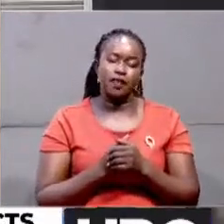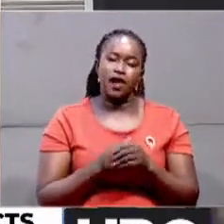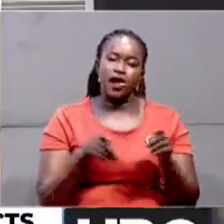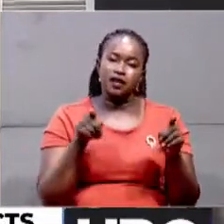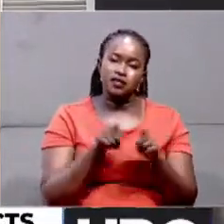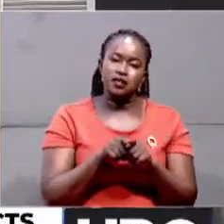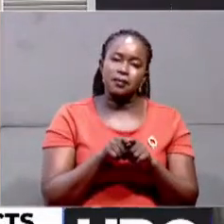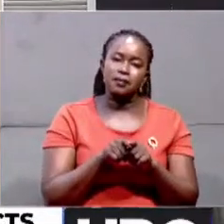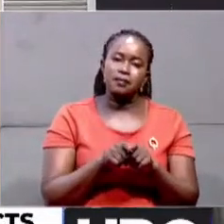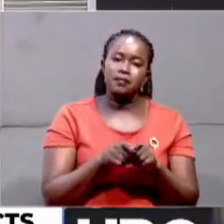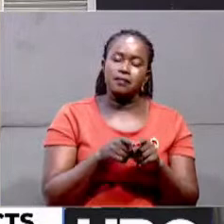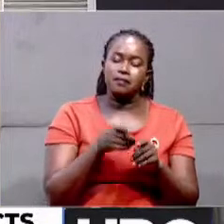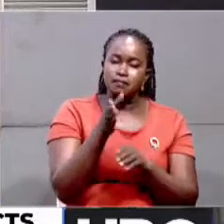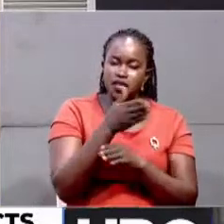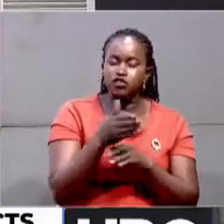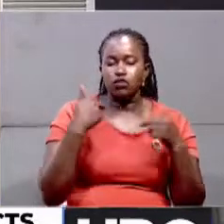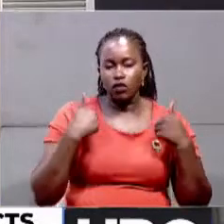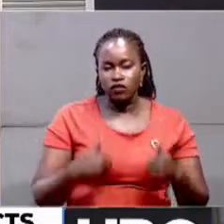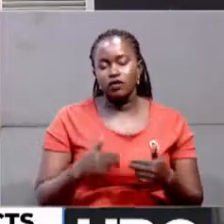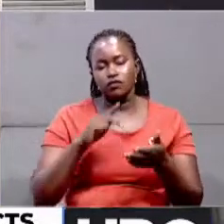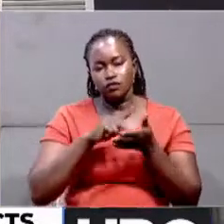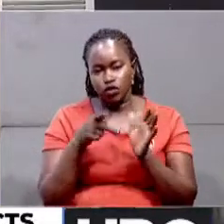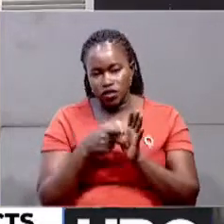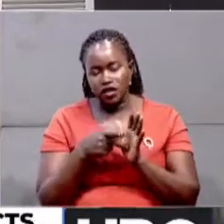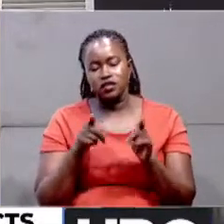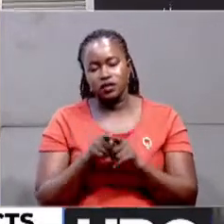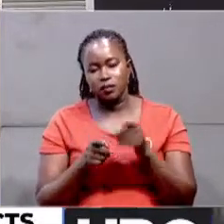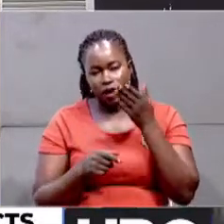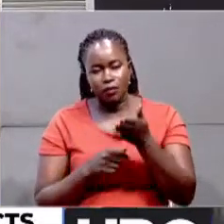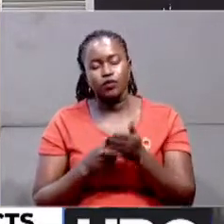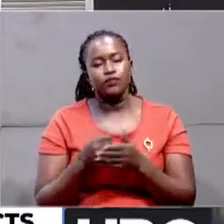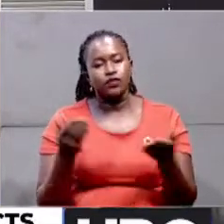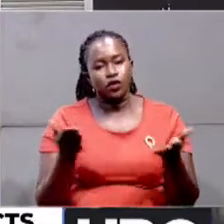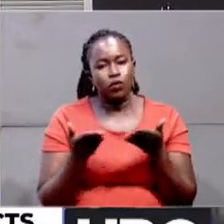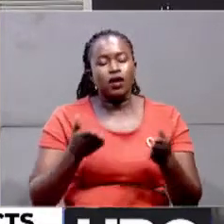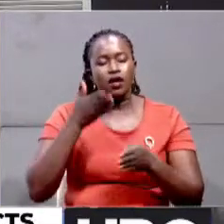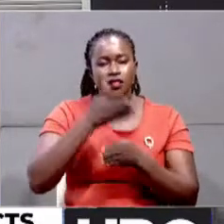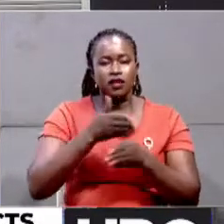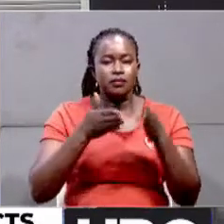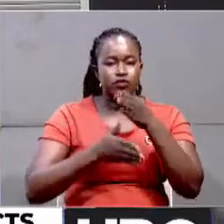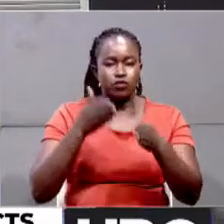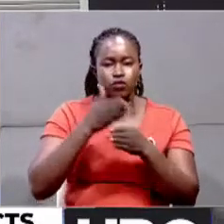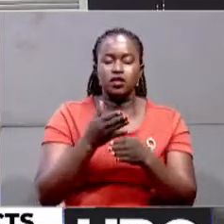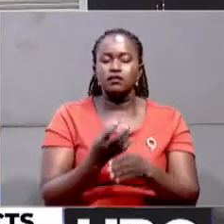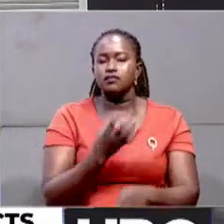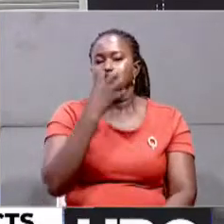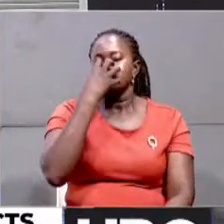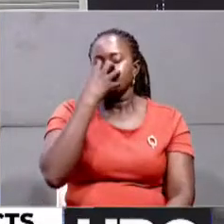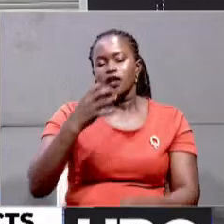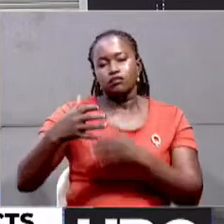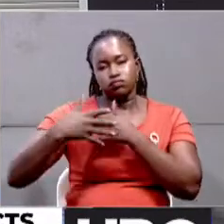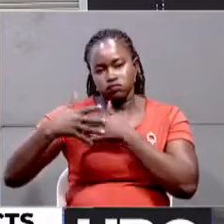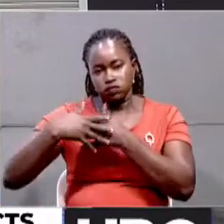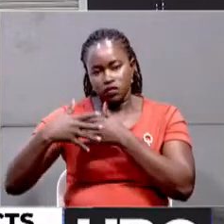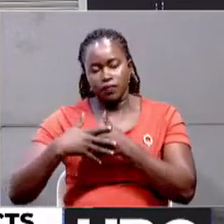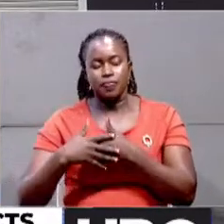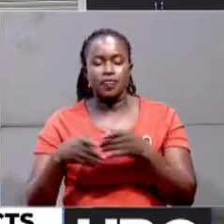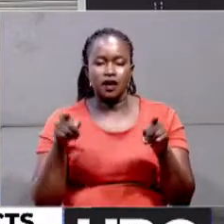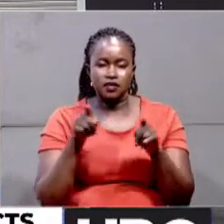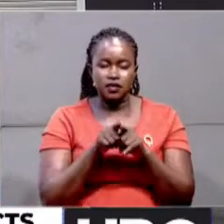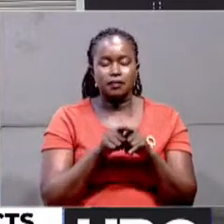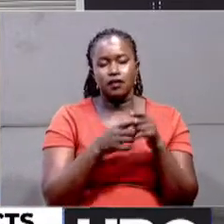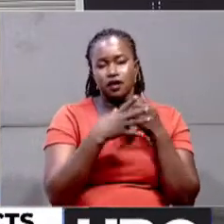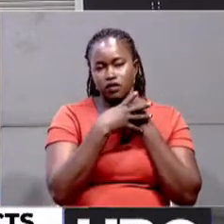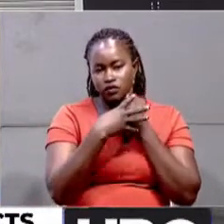the Minister of Health project here, where they are putting up the oxygen plant. And this is a replication